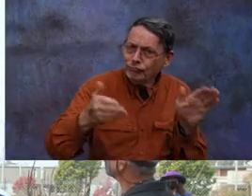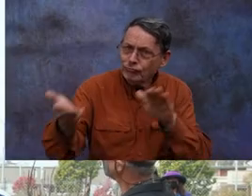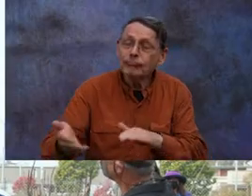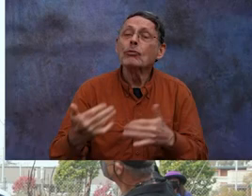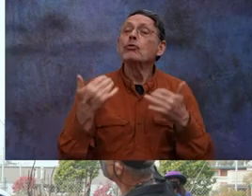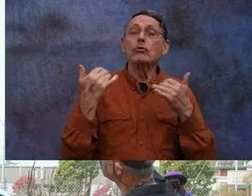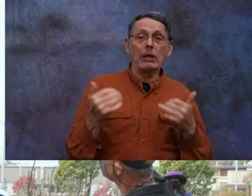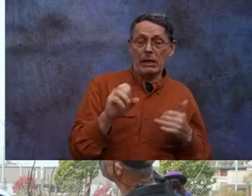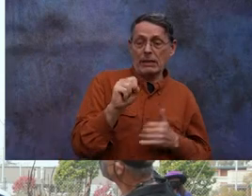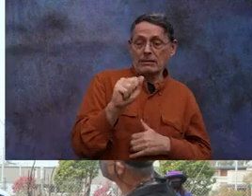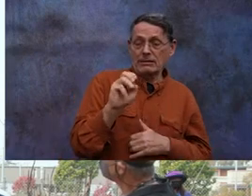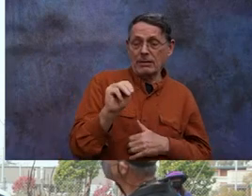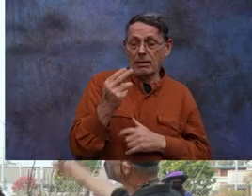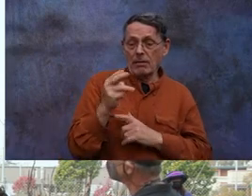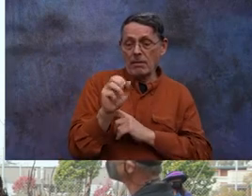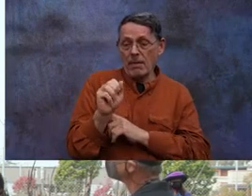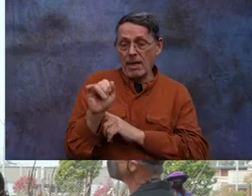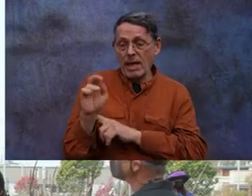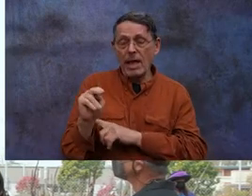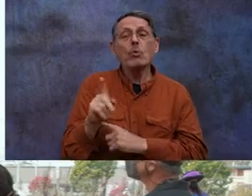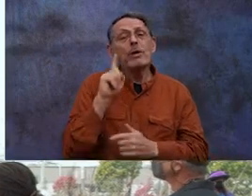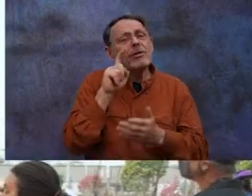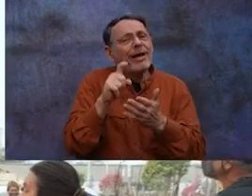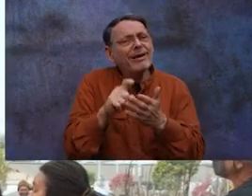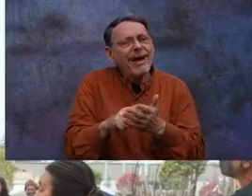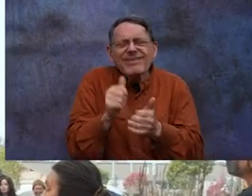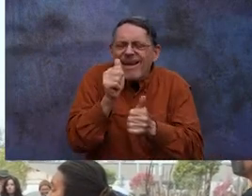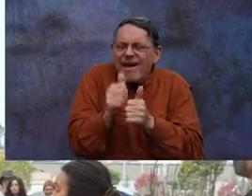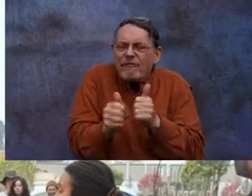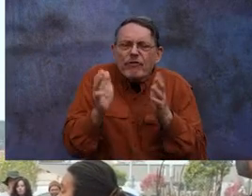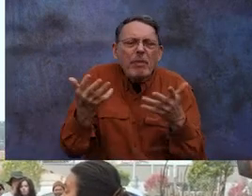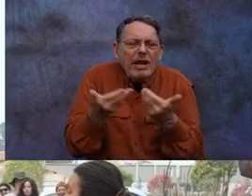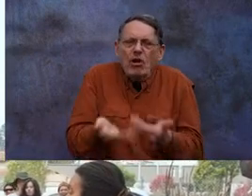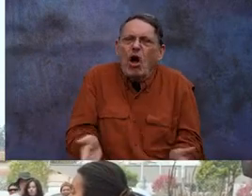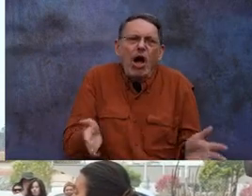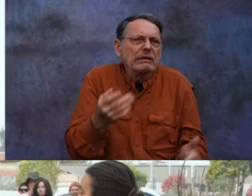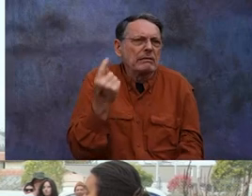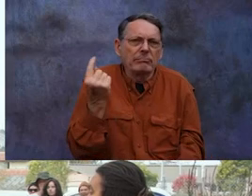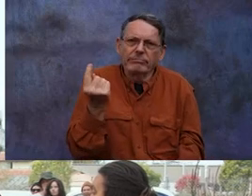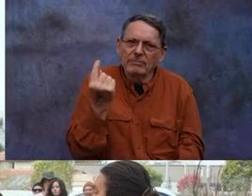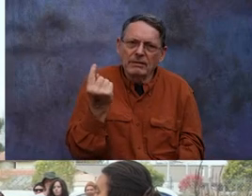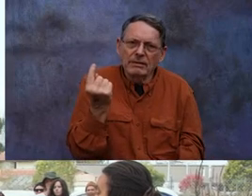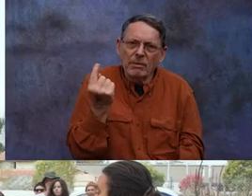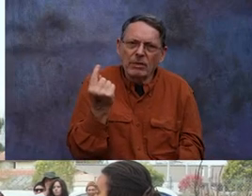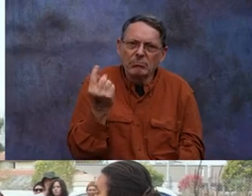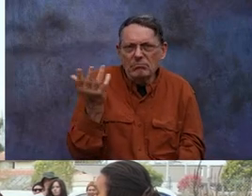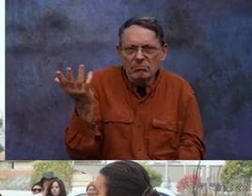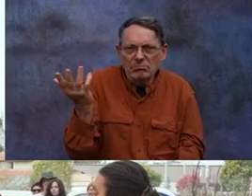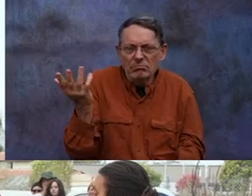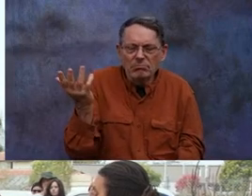And on this day of Samhain, we acknowledge that everybody lost somebody.